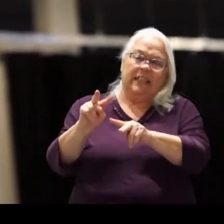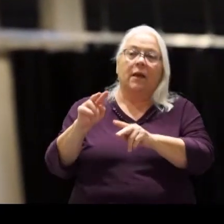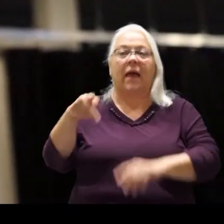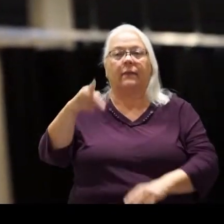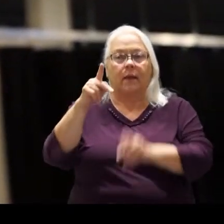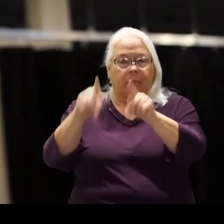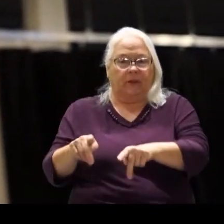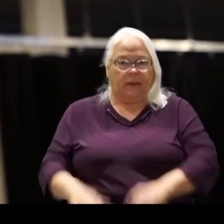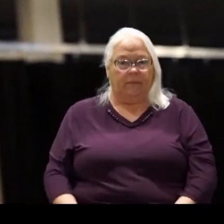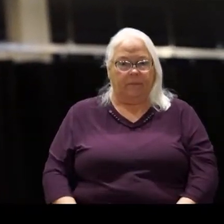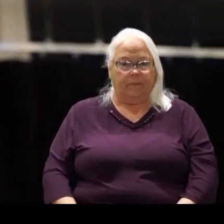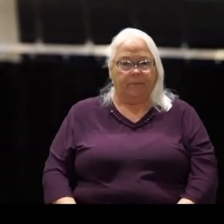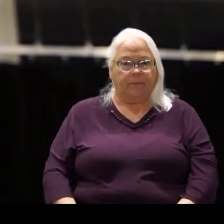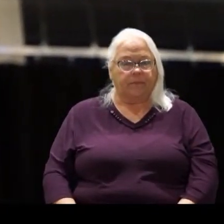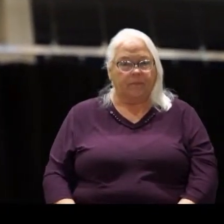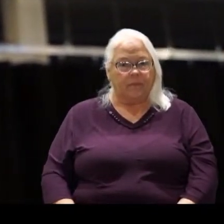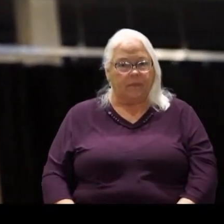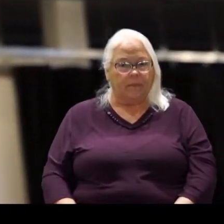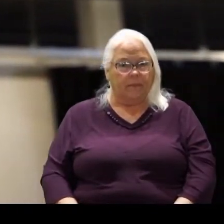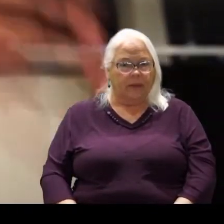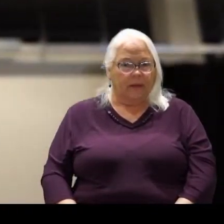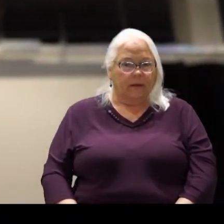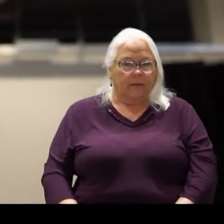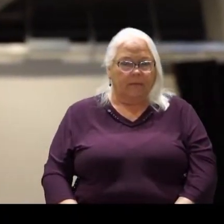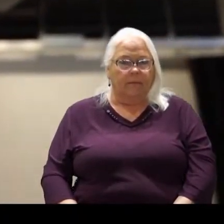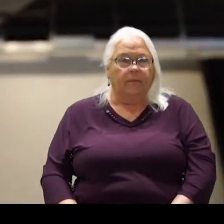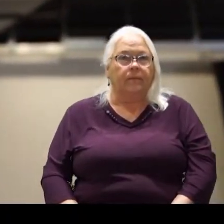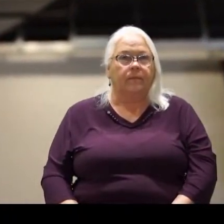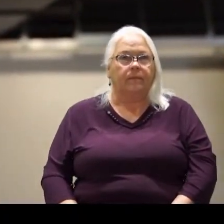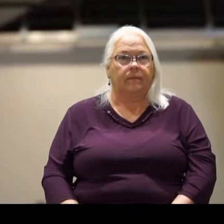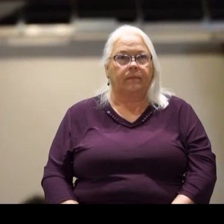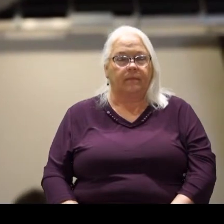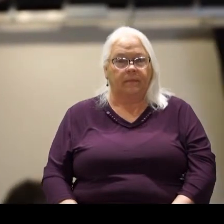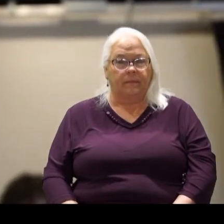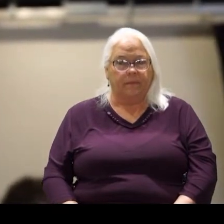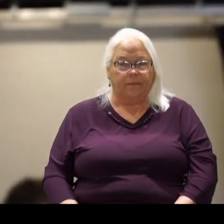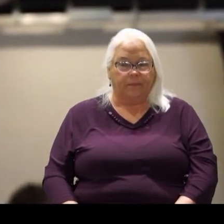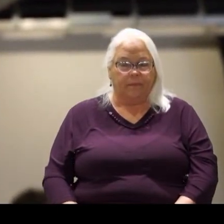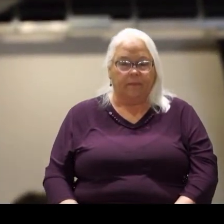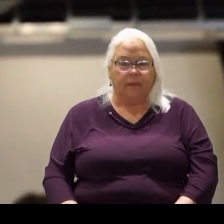That's it. Shake. Shake.